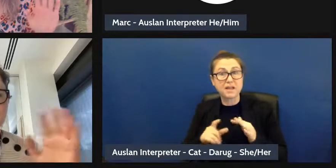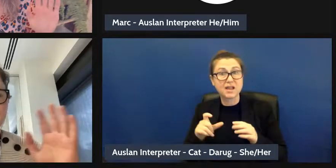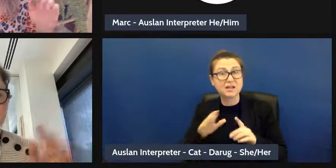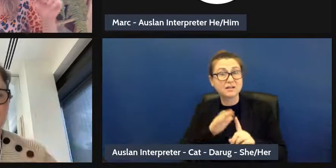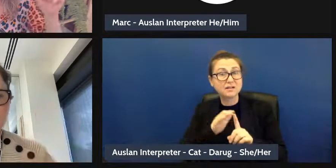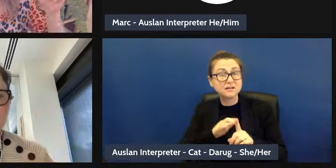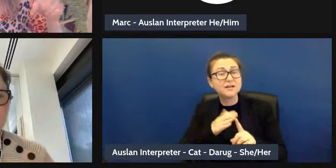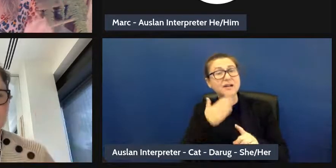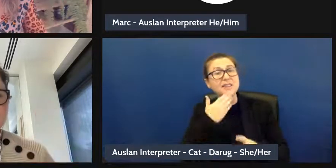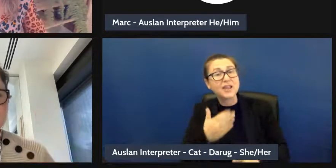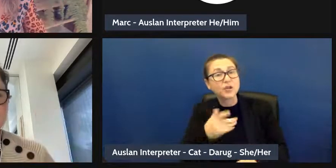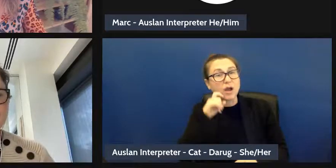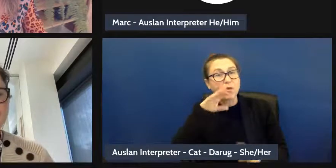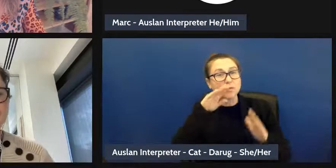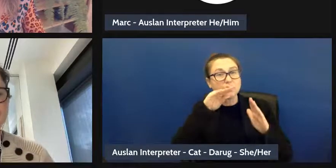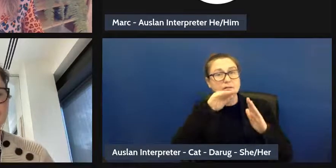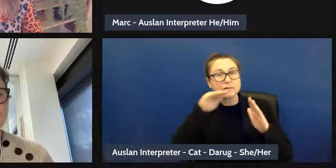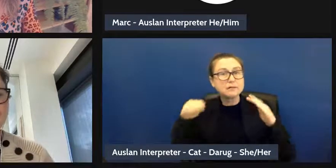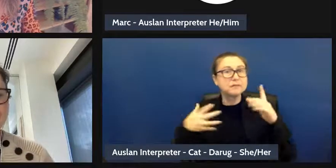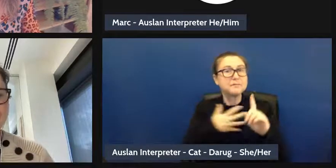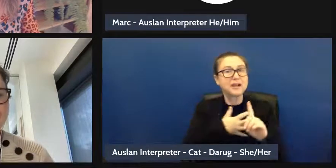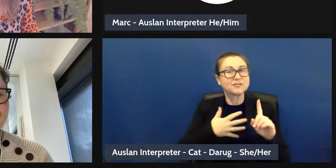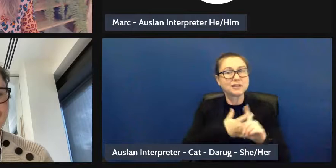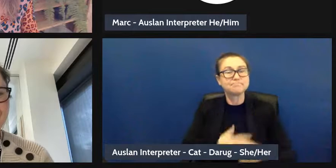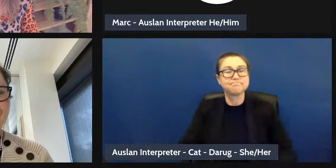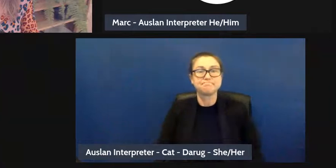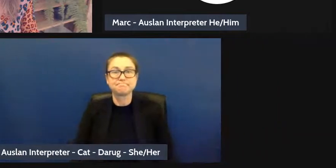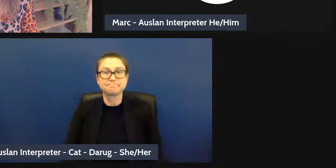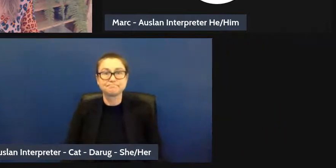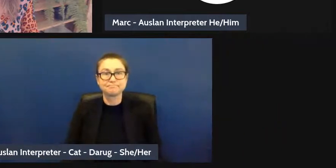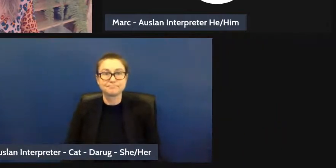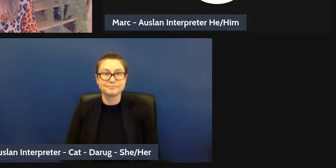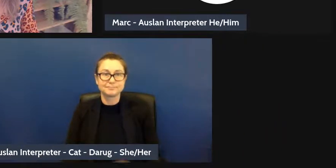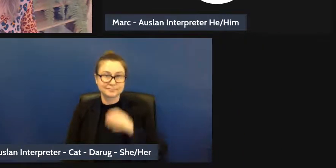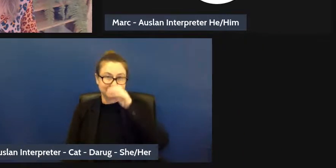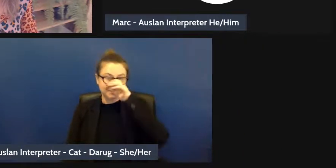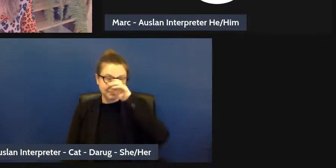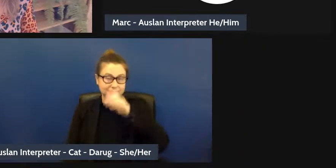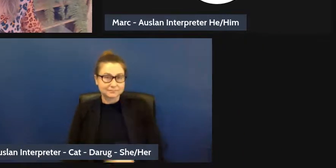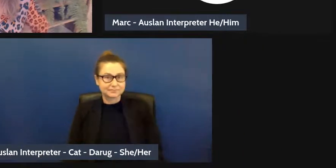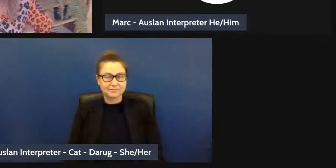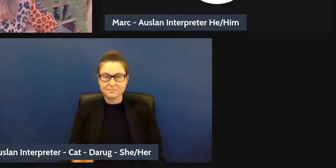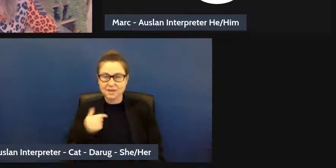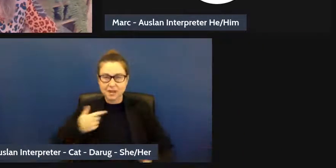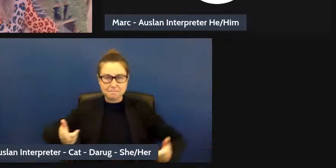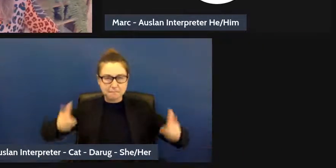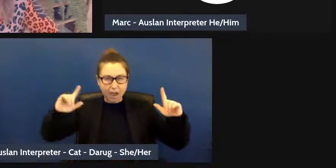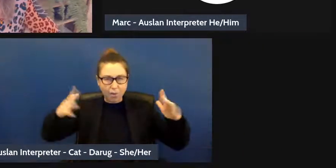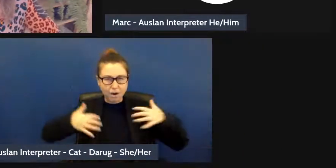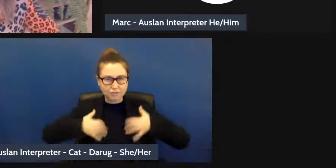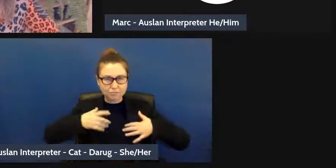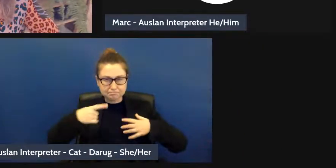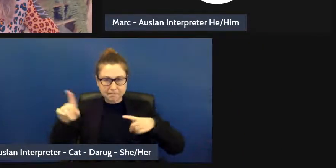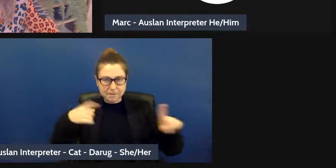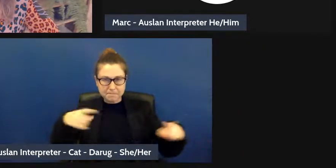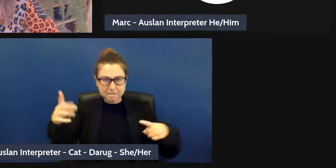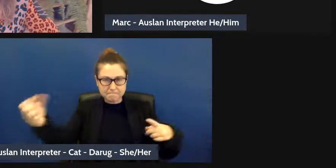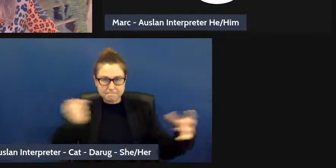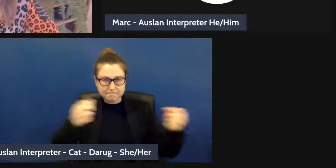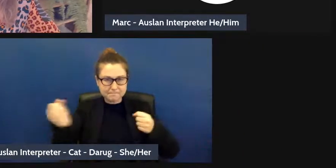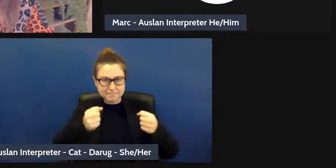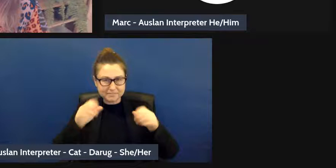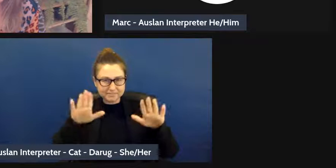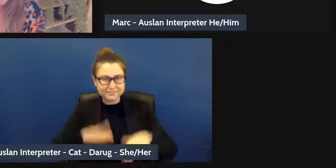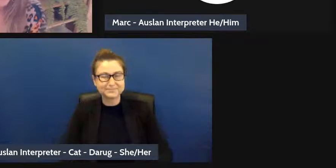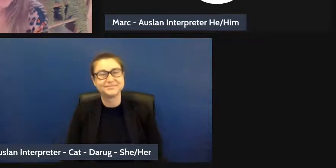thank you. I'm going to push you back down into the backstage area. All this power is kind of a bit exciting.